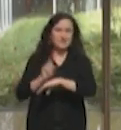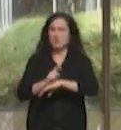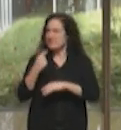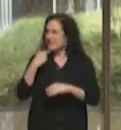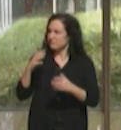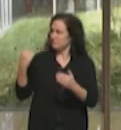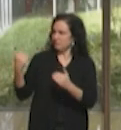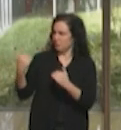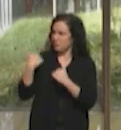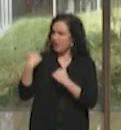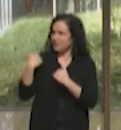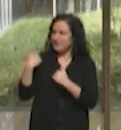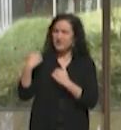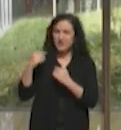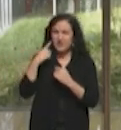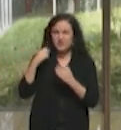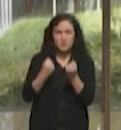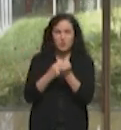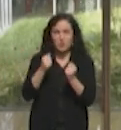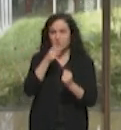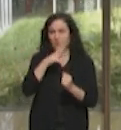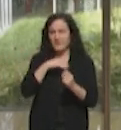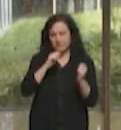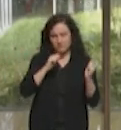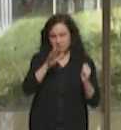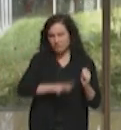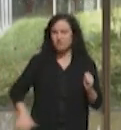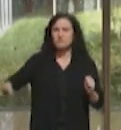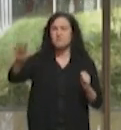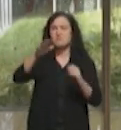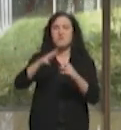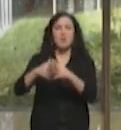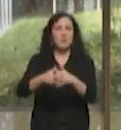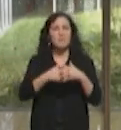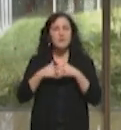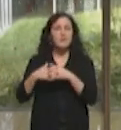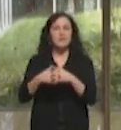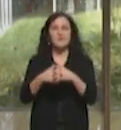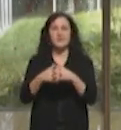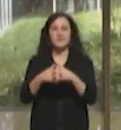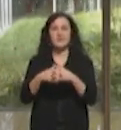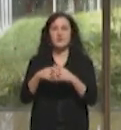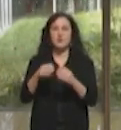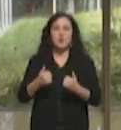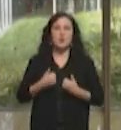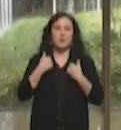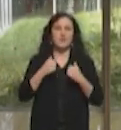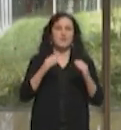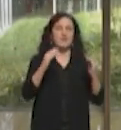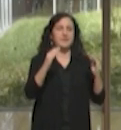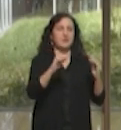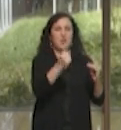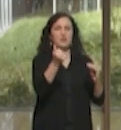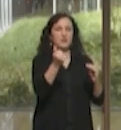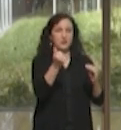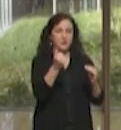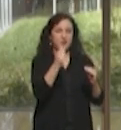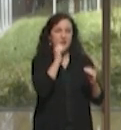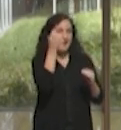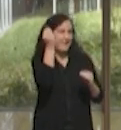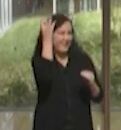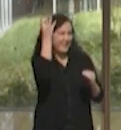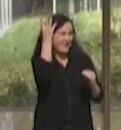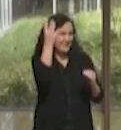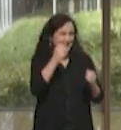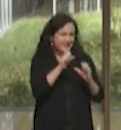have a responsibility to support women all across the nation who live in unenlightened states. First of all, I say, why are you still